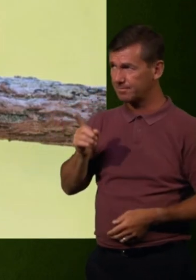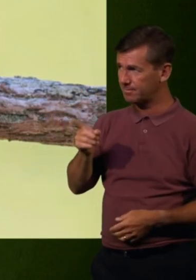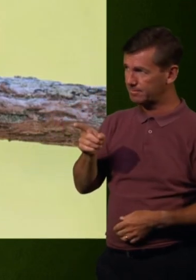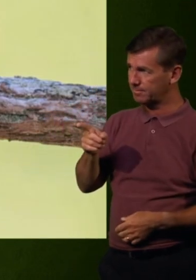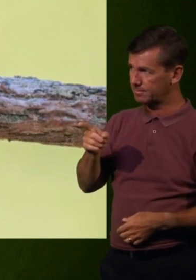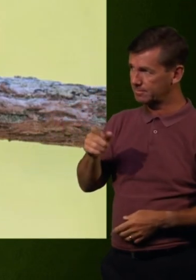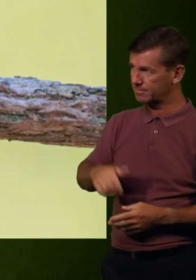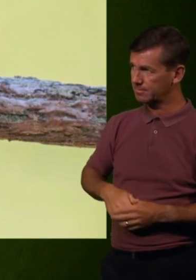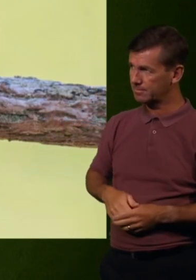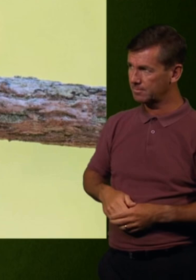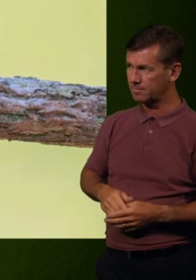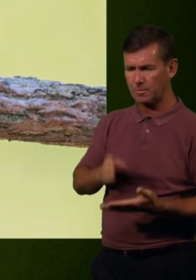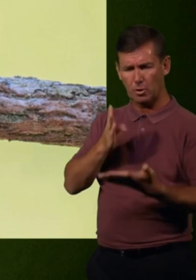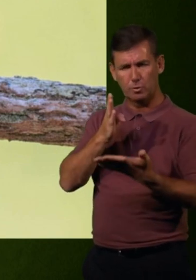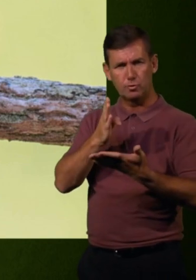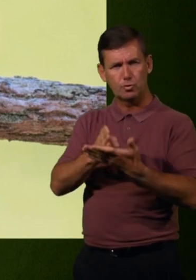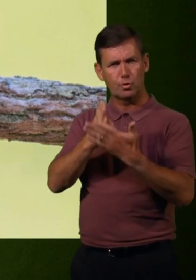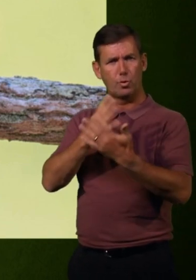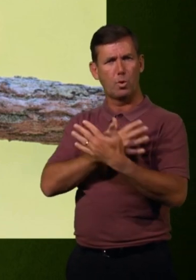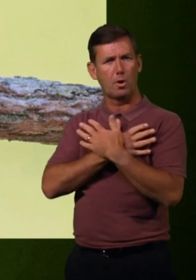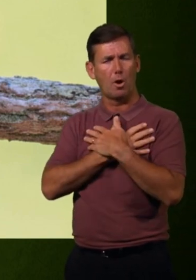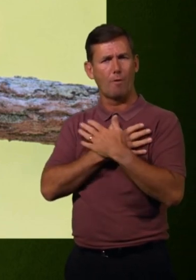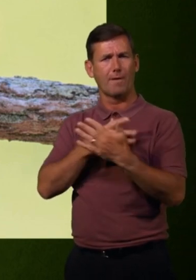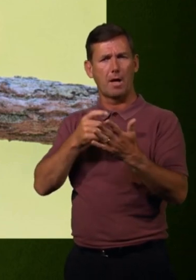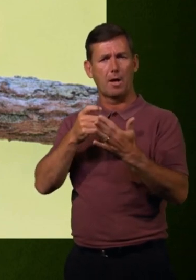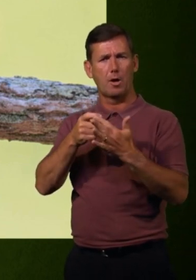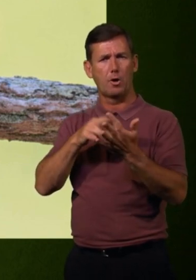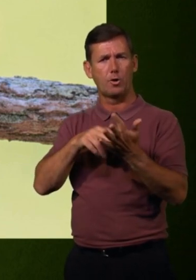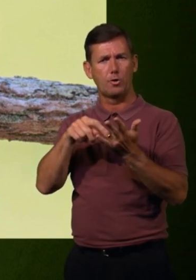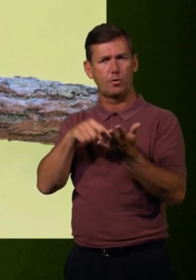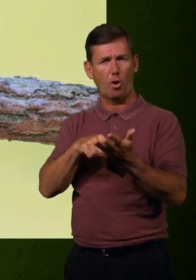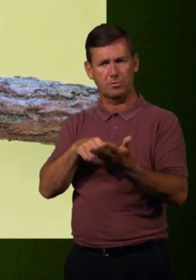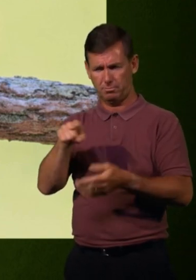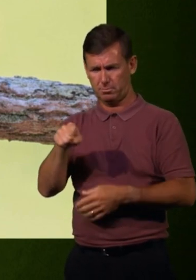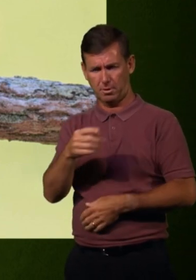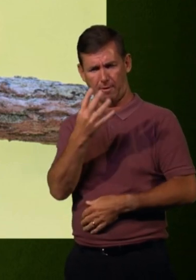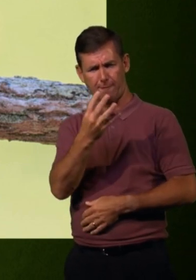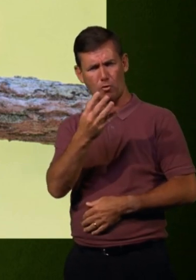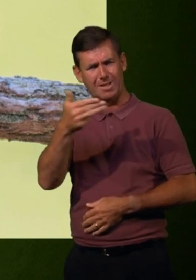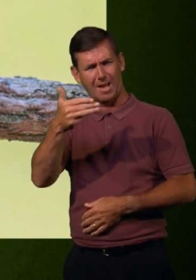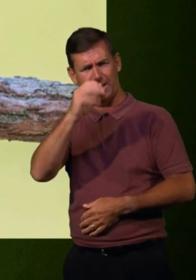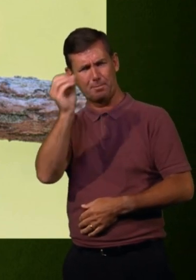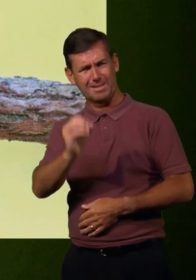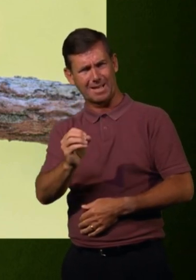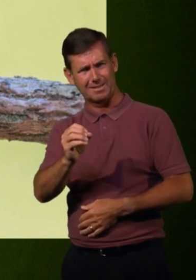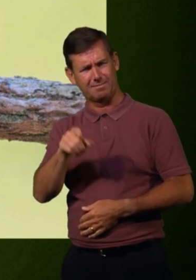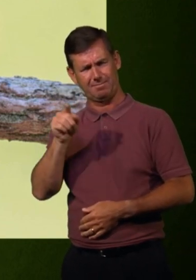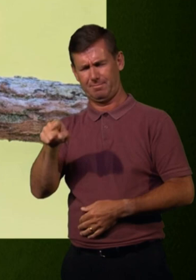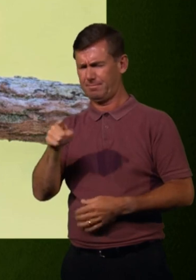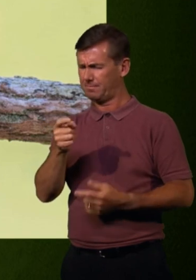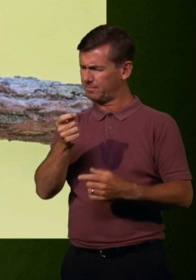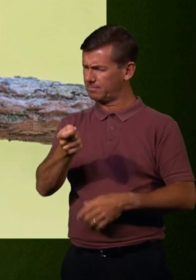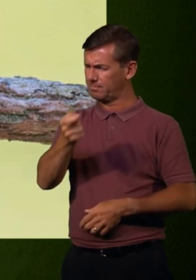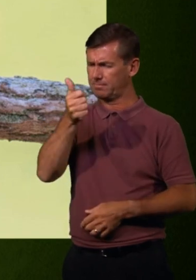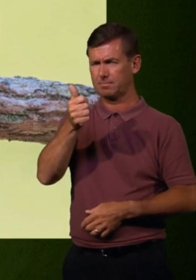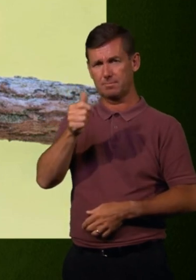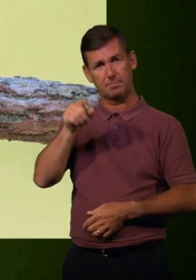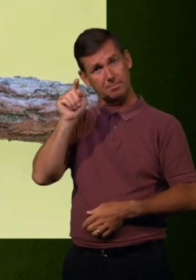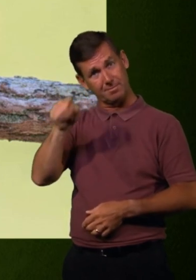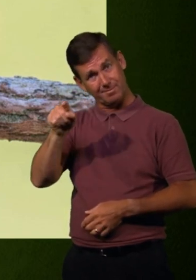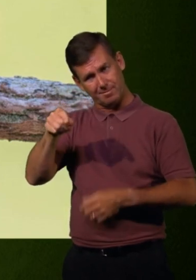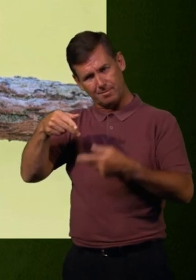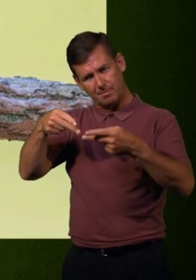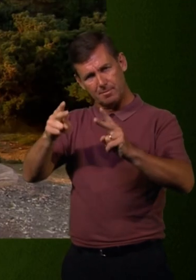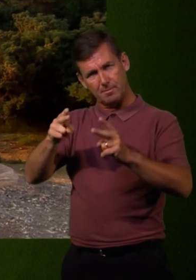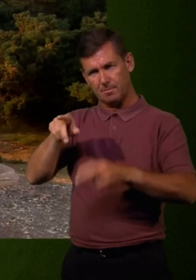true lover's knot. This appeared in 49% of all the species, but this is more unusual, because this species, in the same